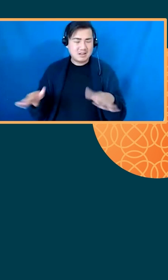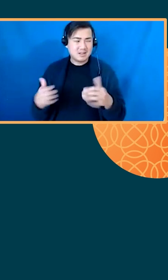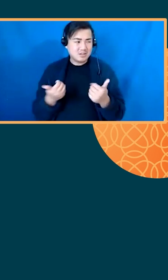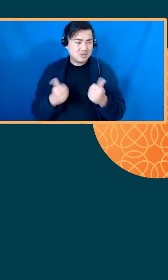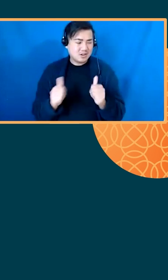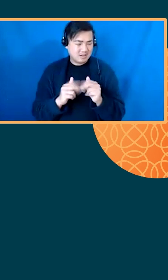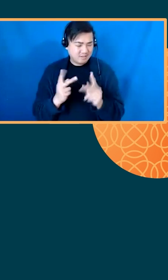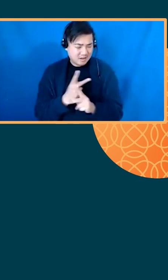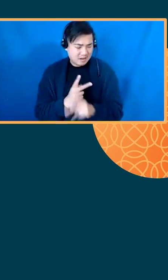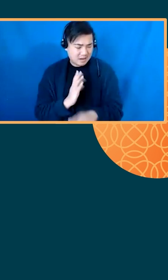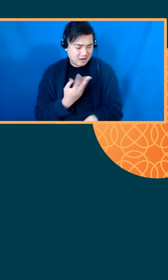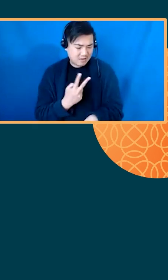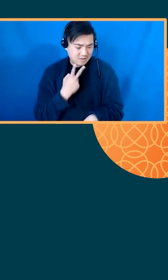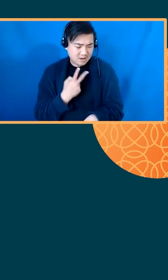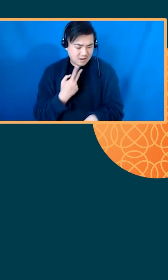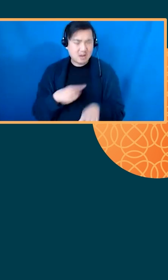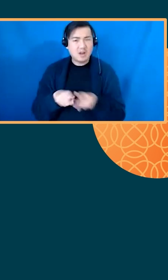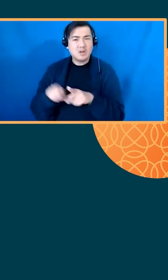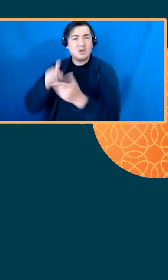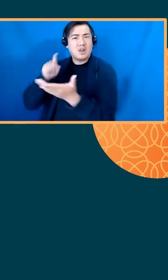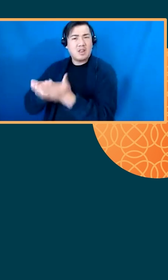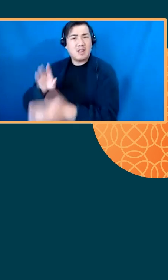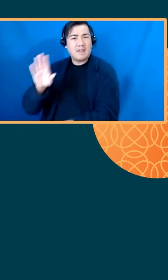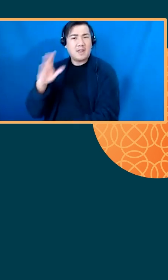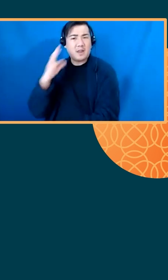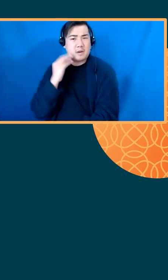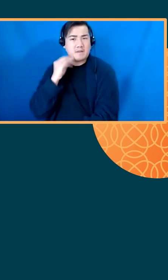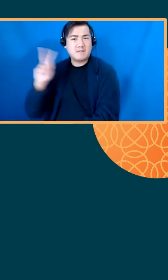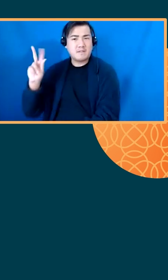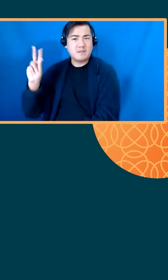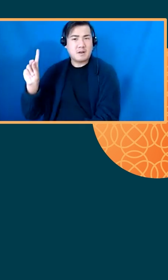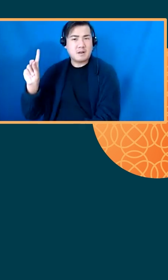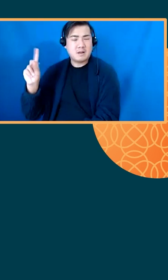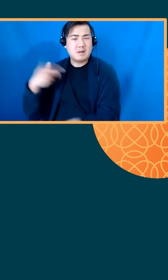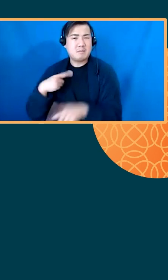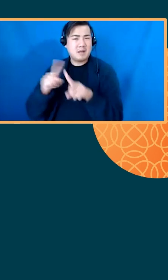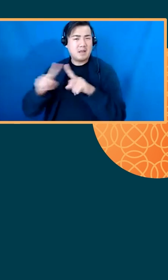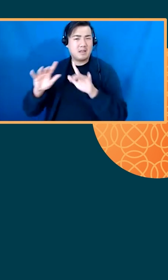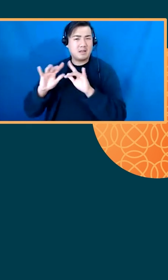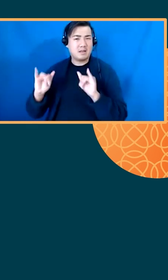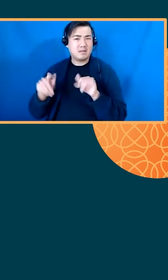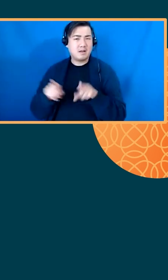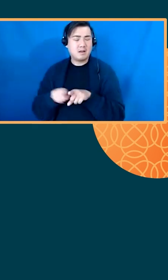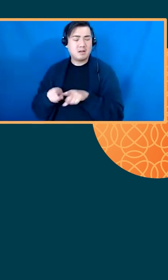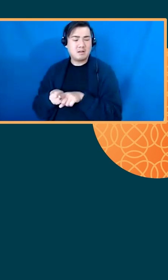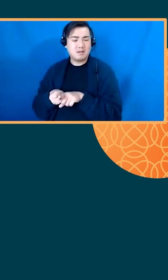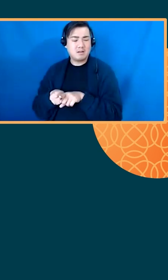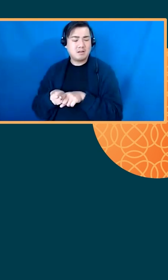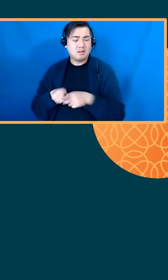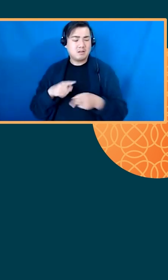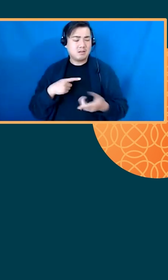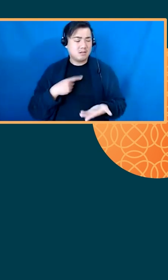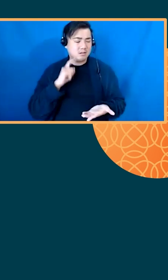the validity in that, and also that practice of what is the